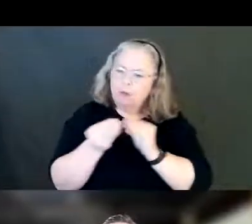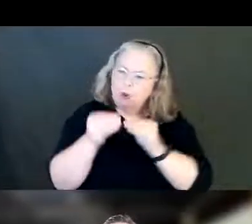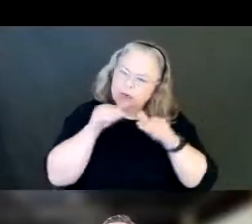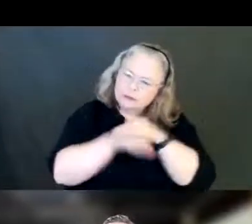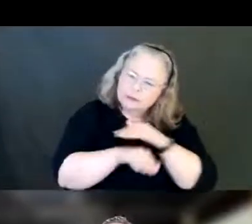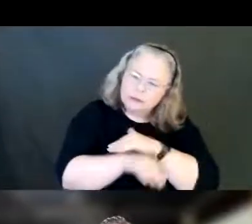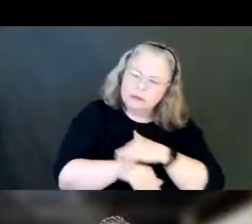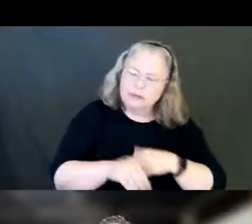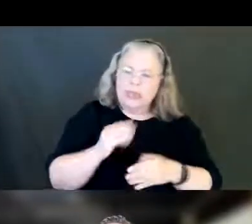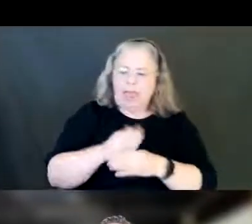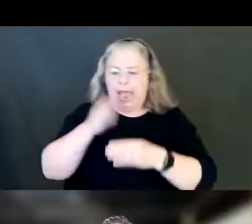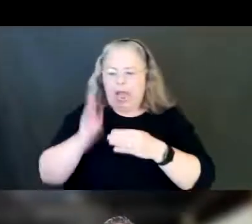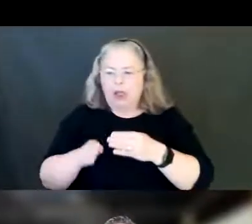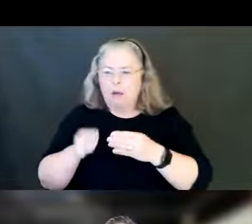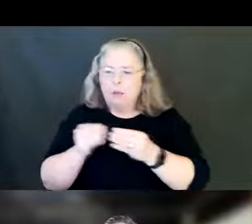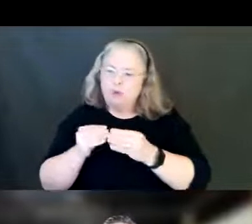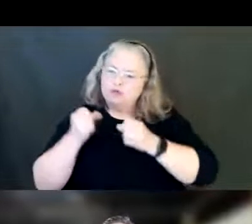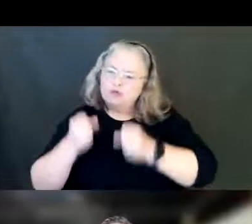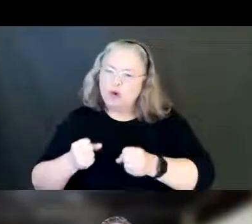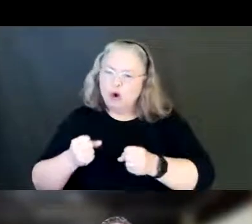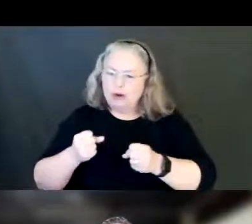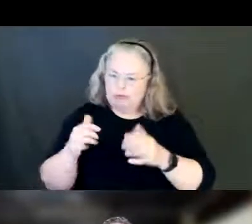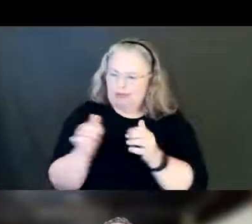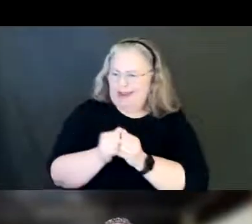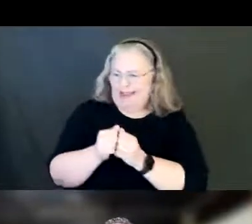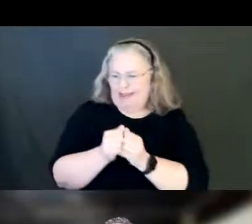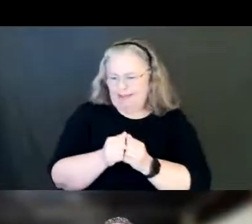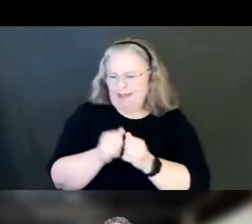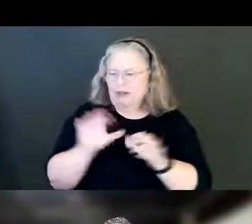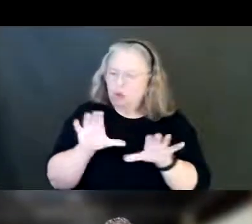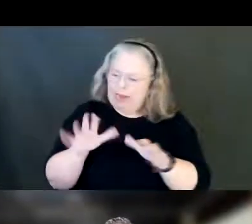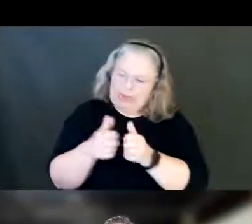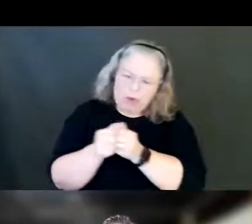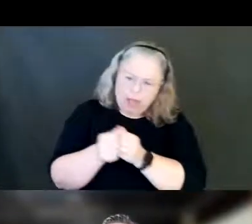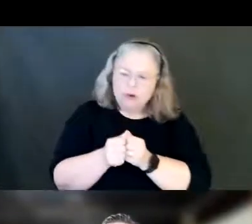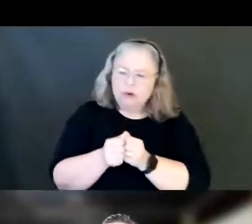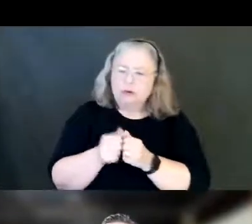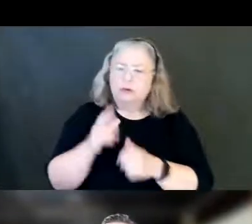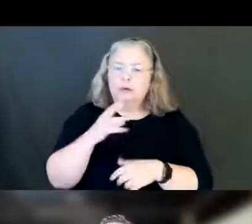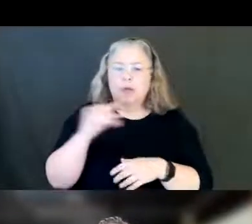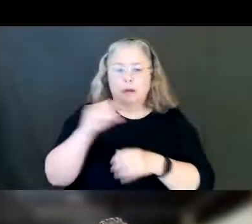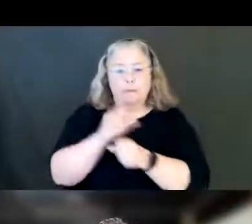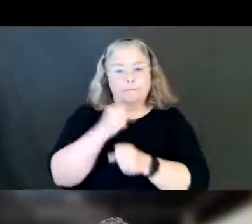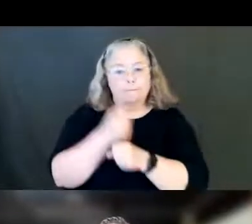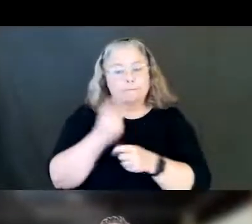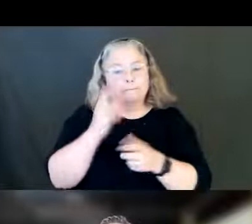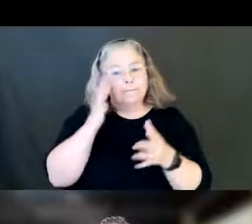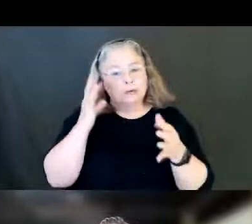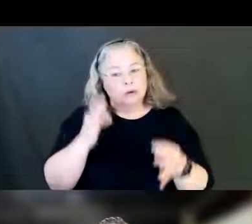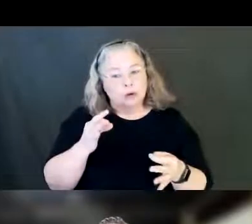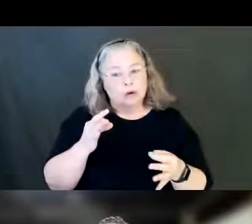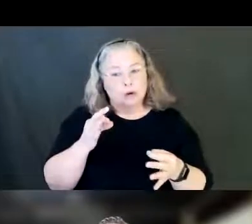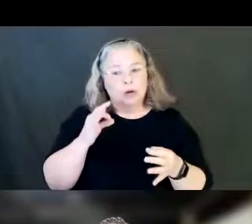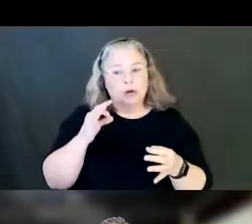can be strengthened together. That's the most important thing, doing it together. And of course, making those decisions when we get to